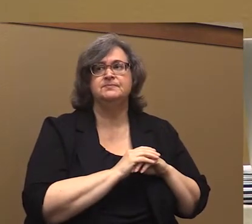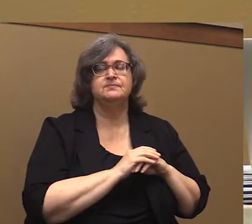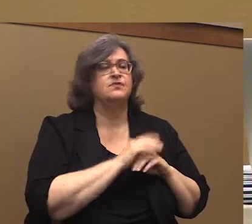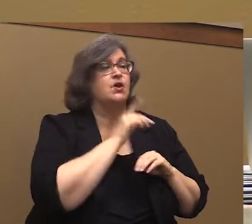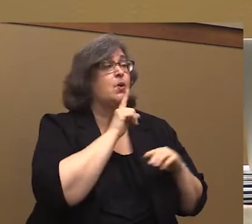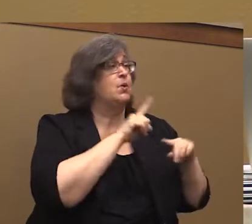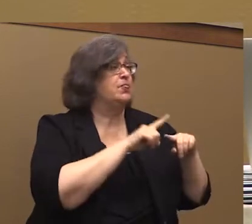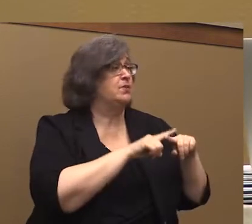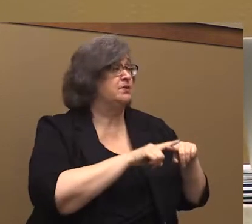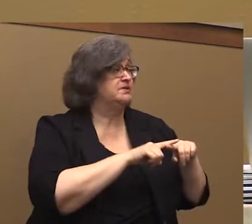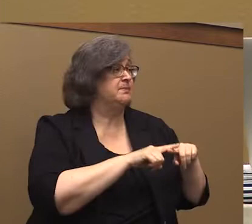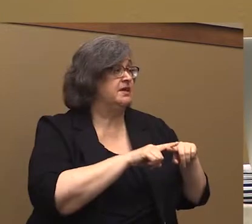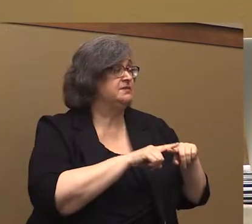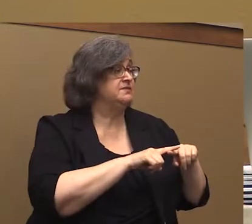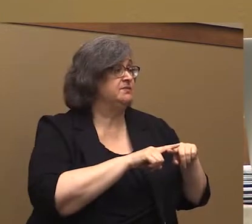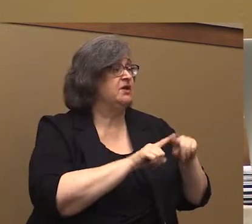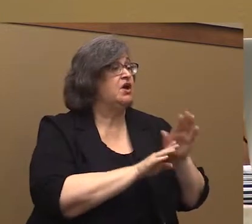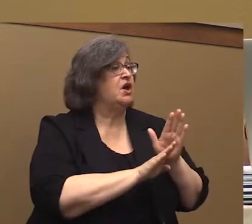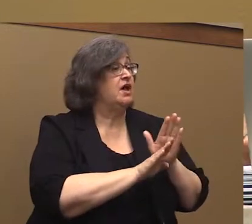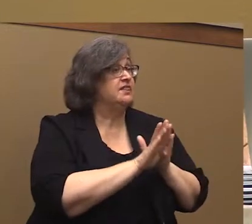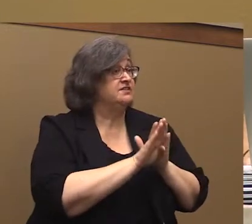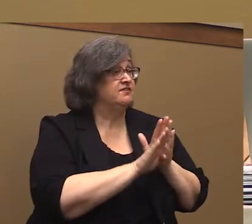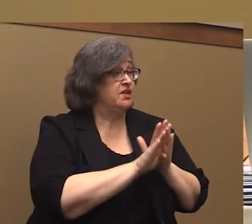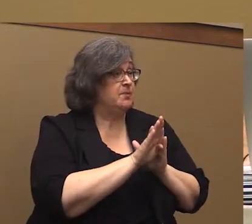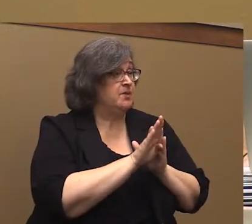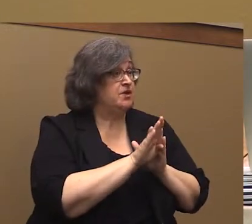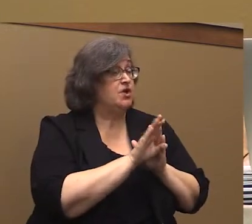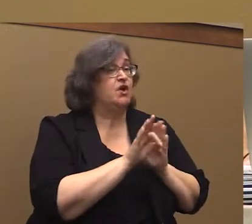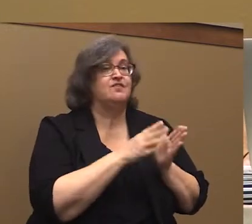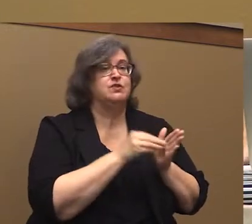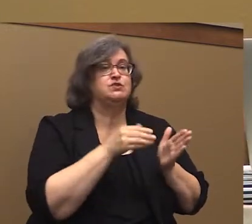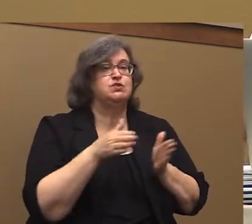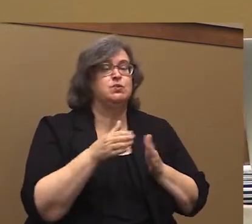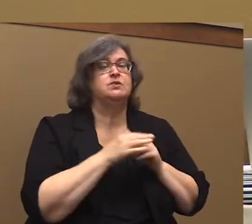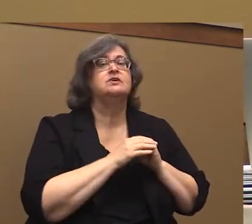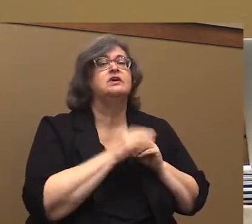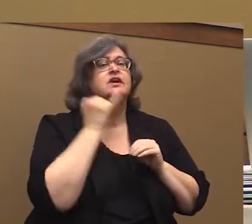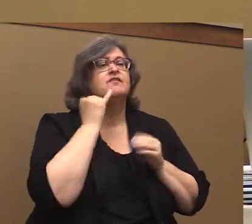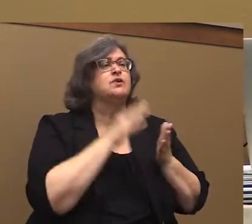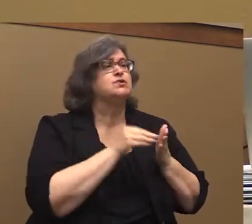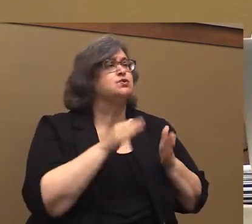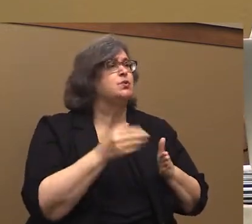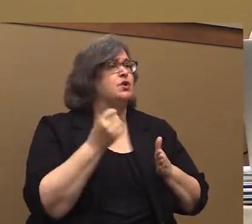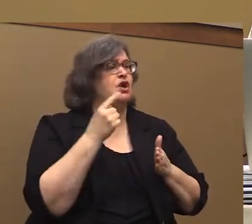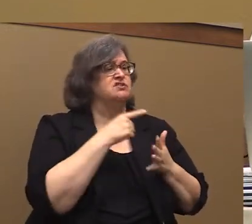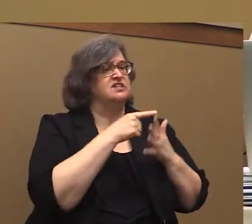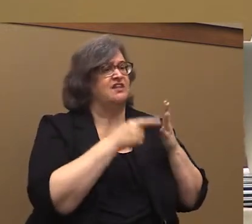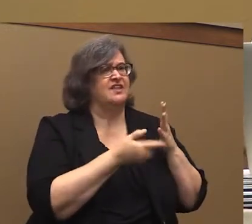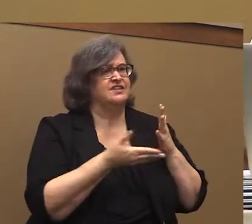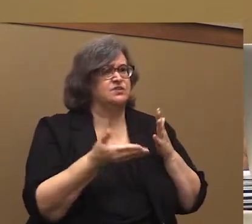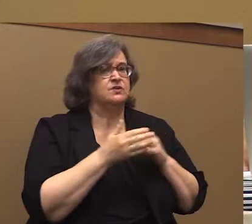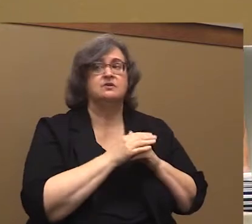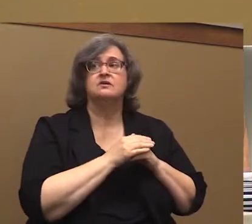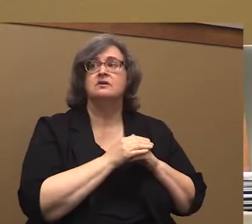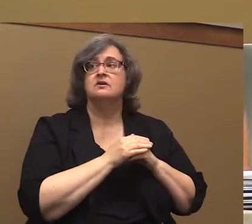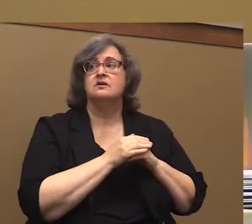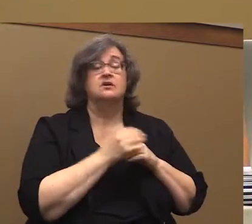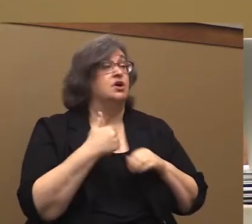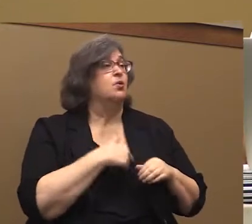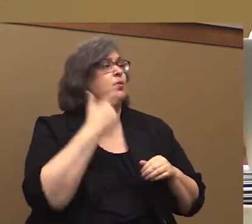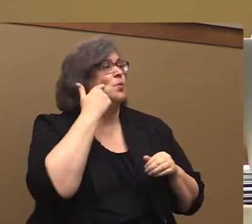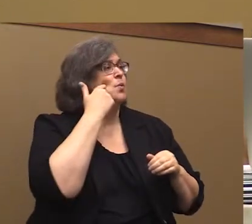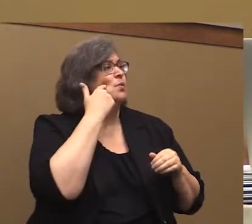And it really depends on the development of the student if they understand these things, but we